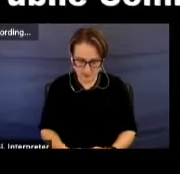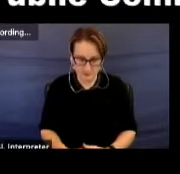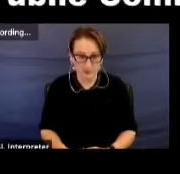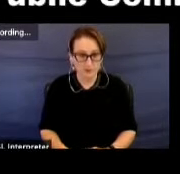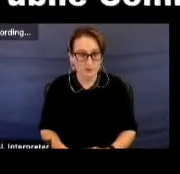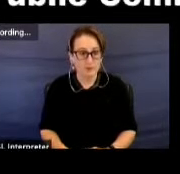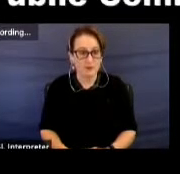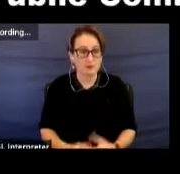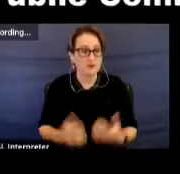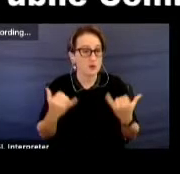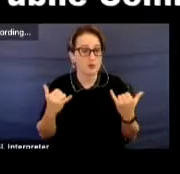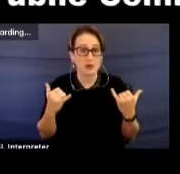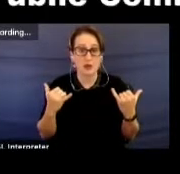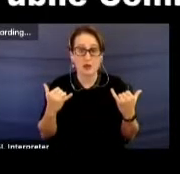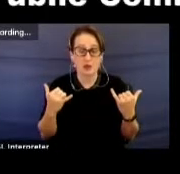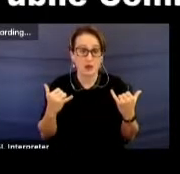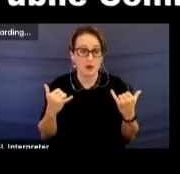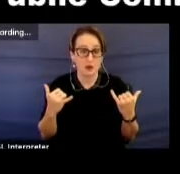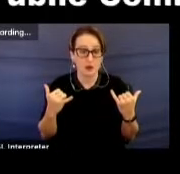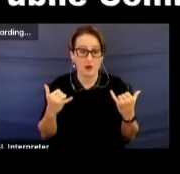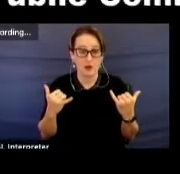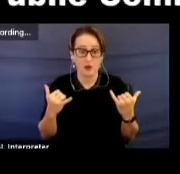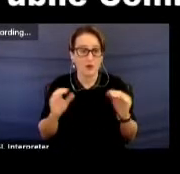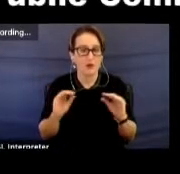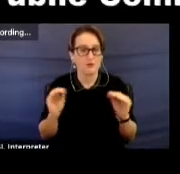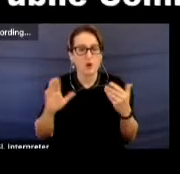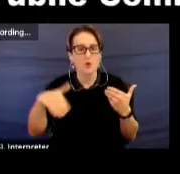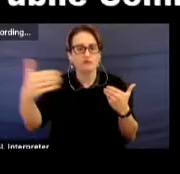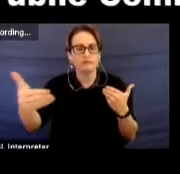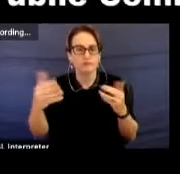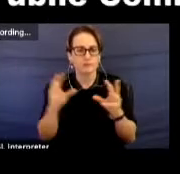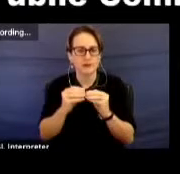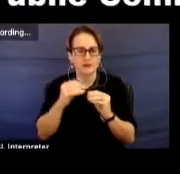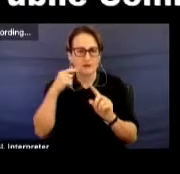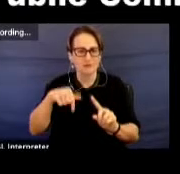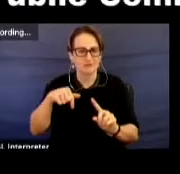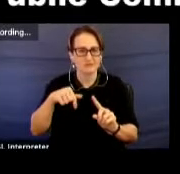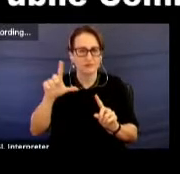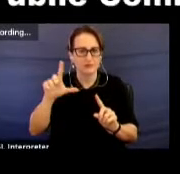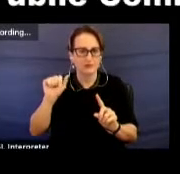So at this point, we do not have a scheduled Legal Affairs Committee meeting going forward.